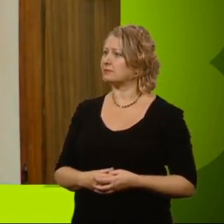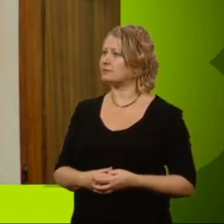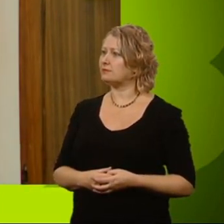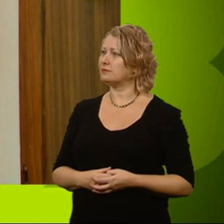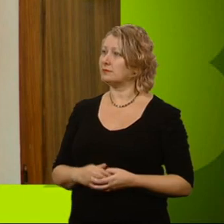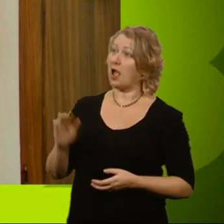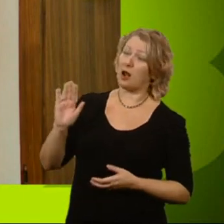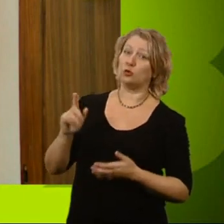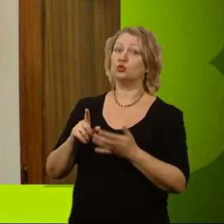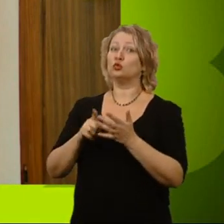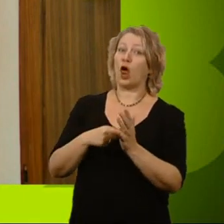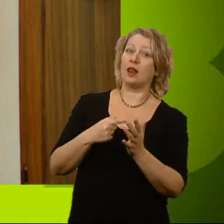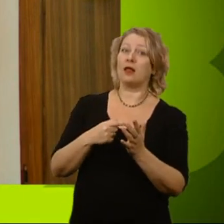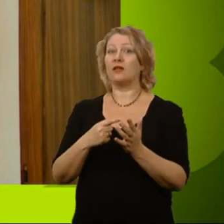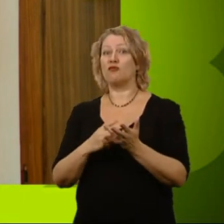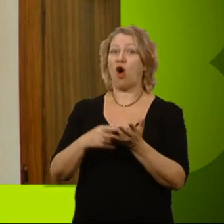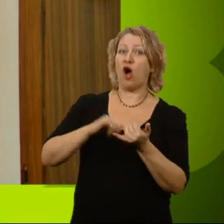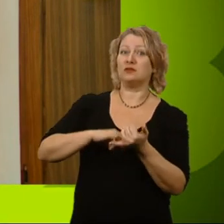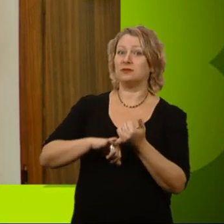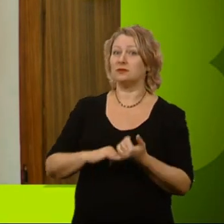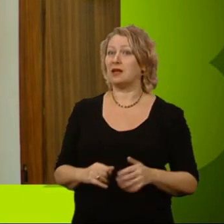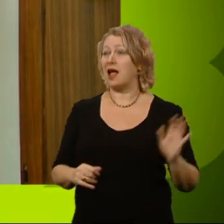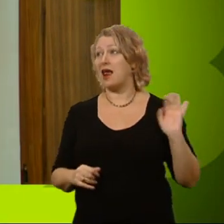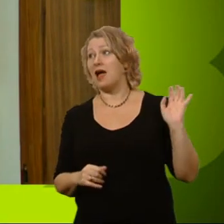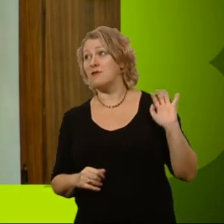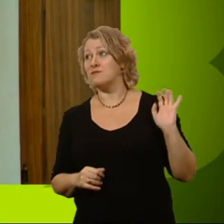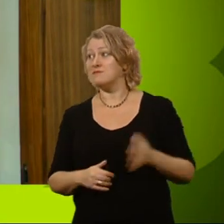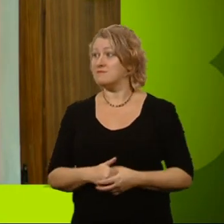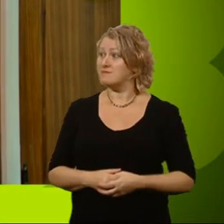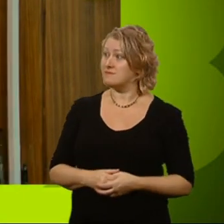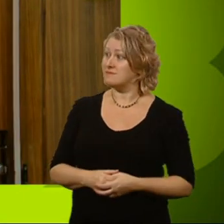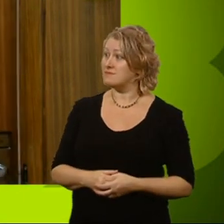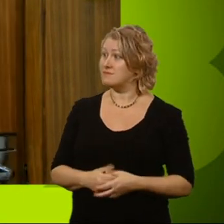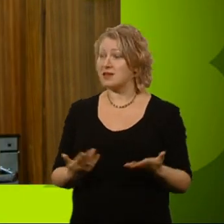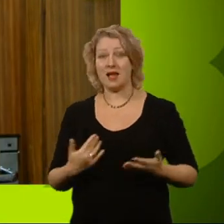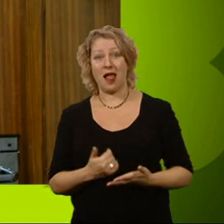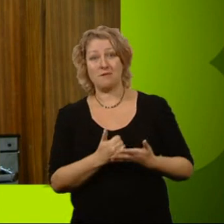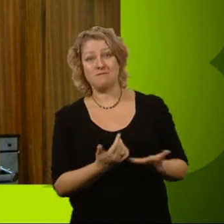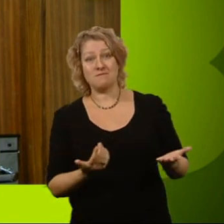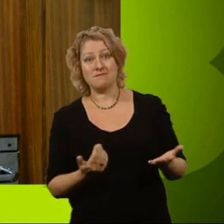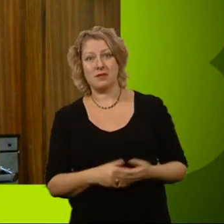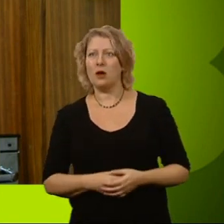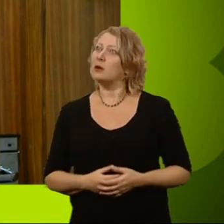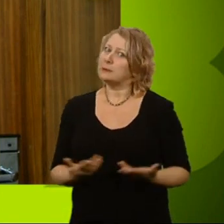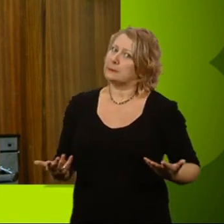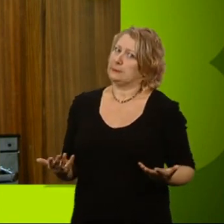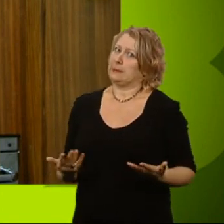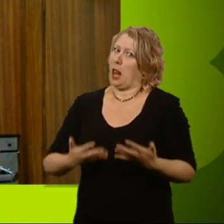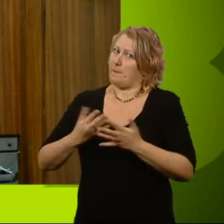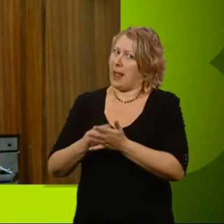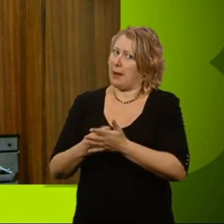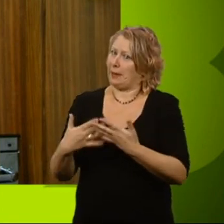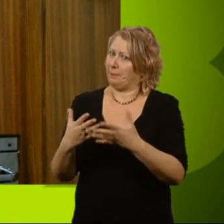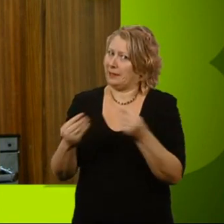Hello, Mr. Jonathan Ross. Hello, Little Howard. How can I help? Well... a lot of money's gone missing from our programme's